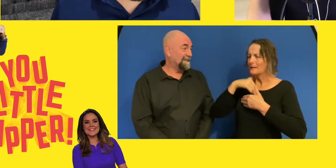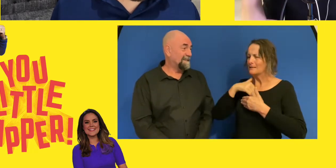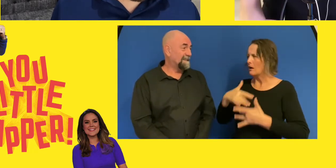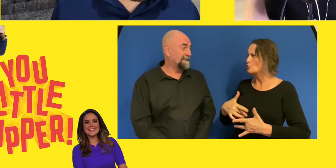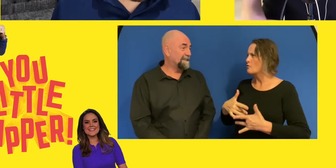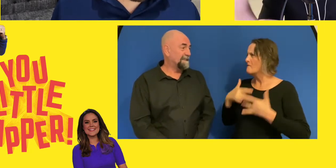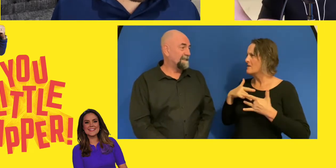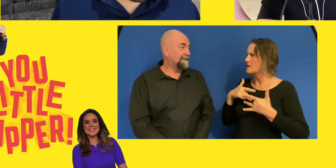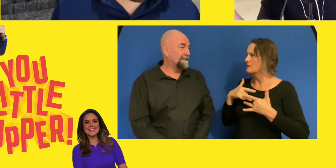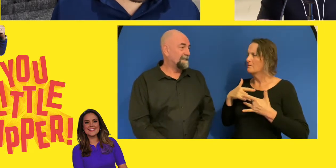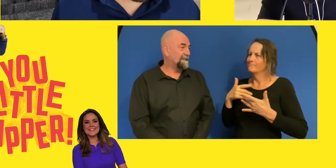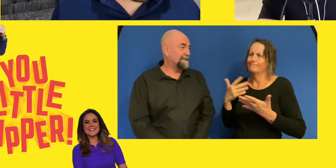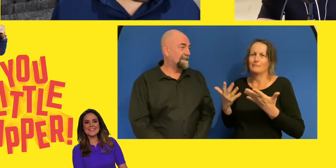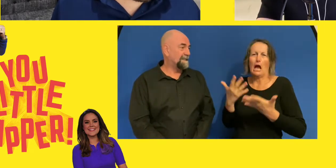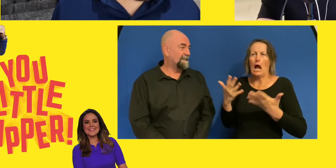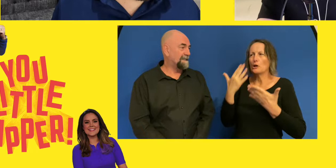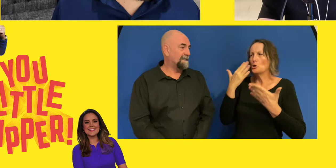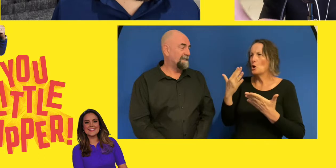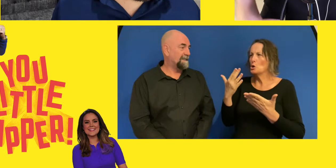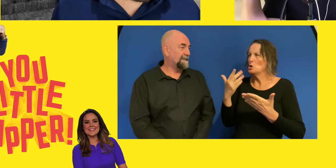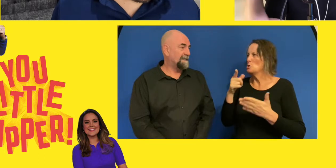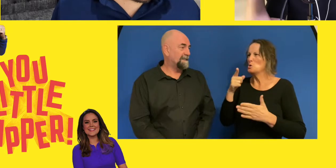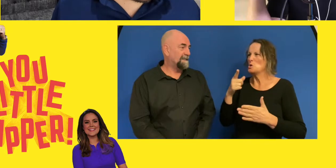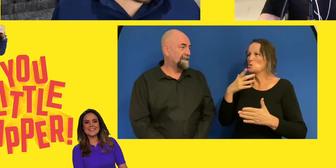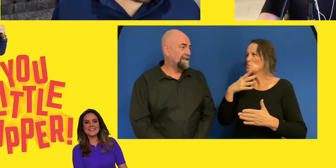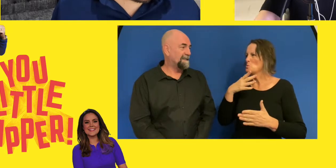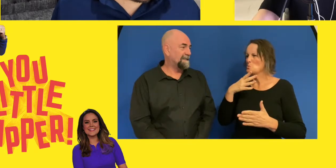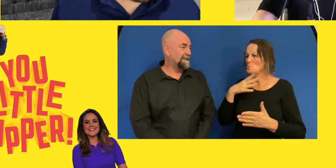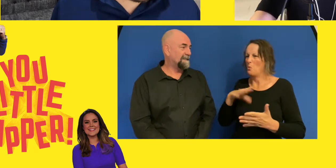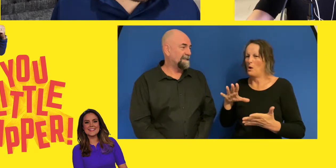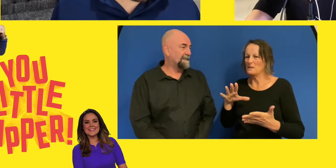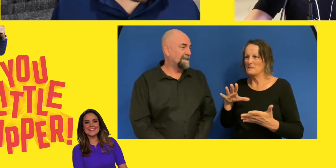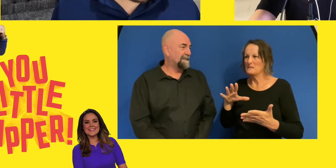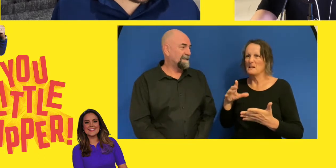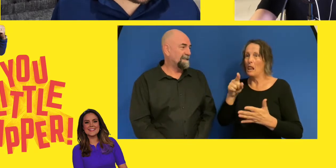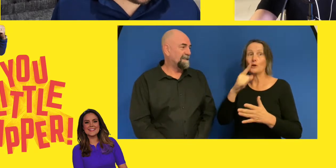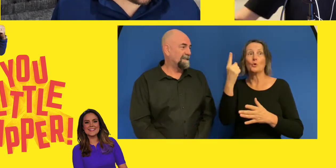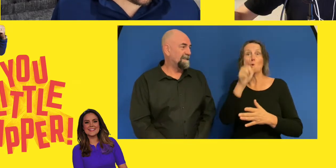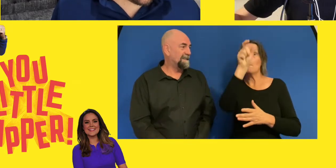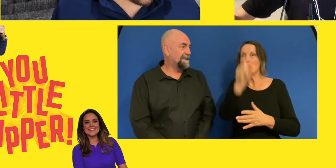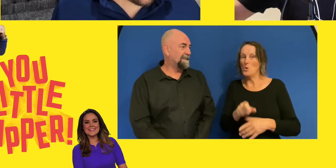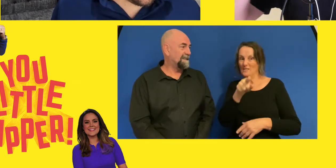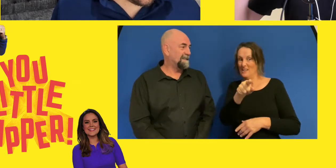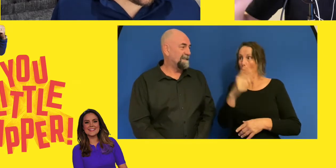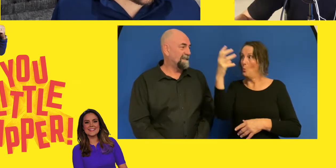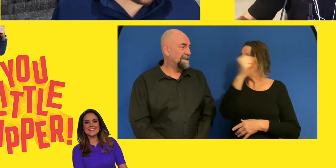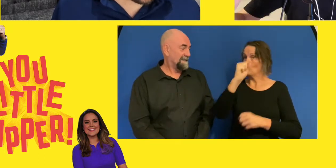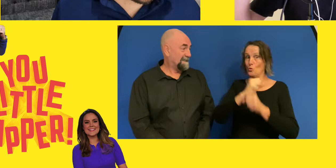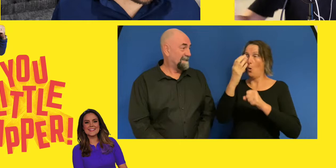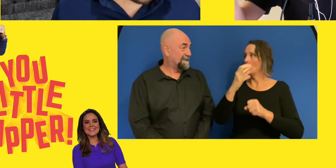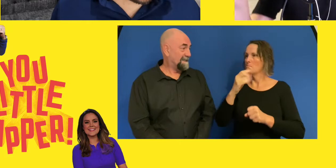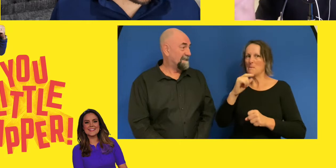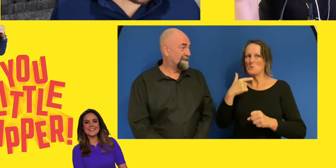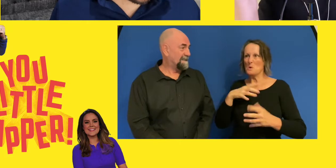that wanted to grab, I don't know, a pen or something and just drag it through the gold medalist tires? Like, were you